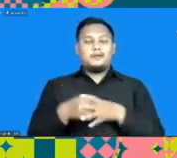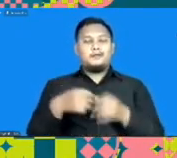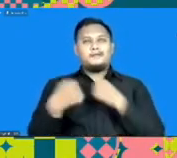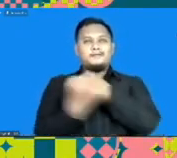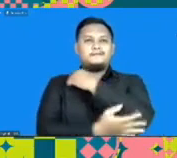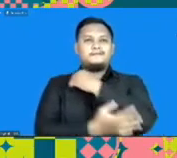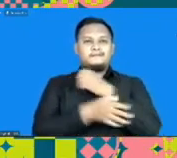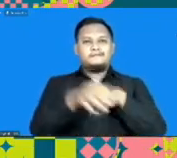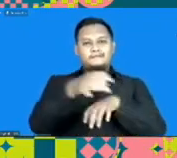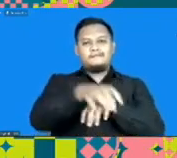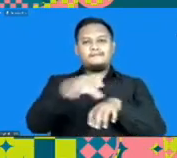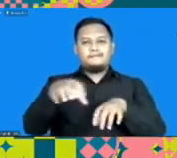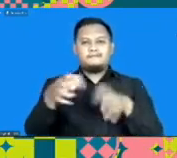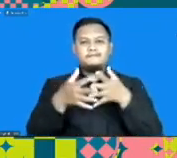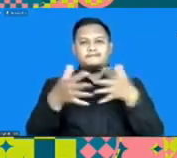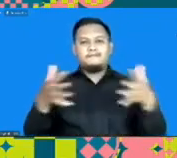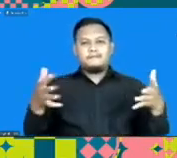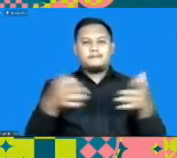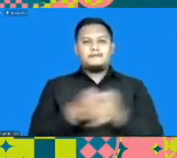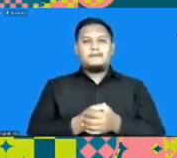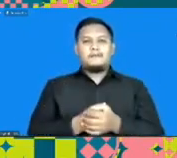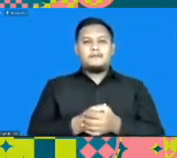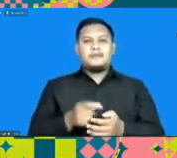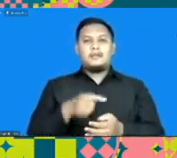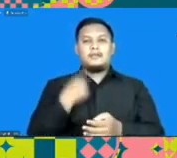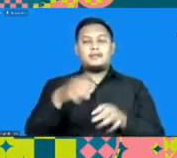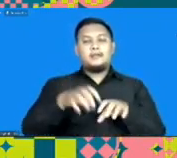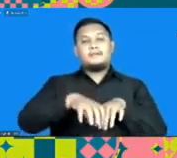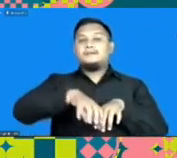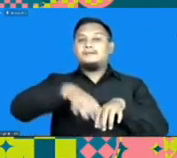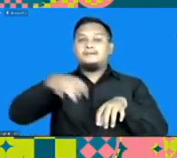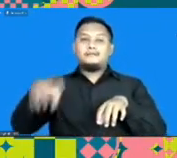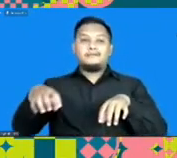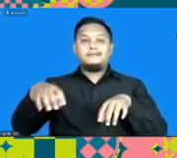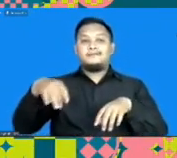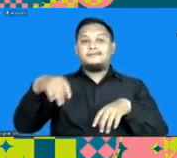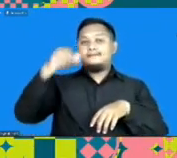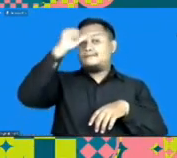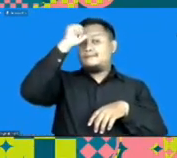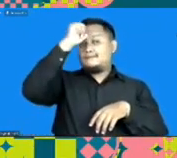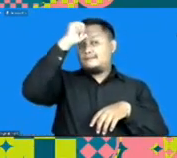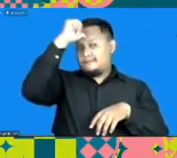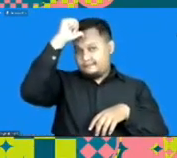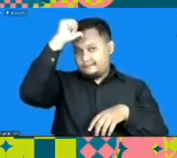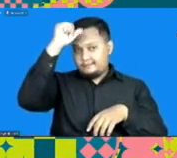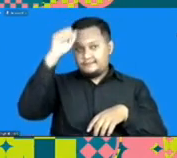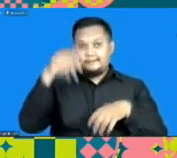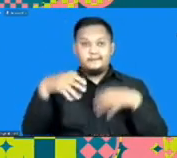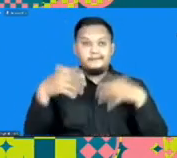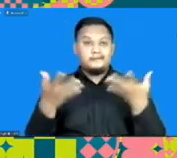to India, how are we going to build upon this, Bapa Shiv? Can you share?